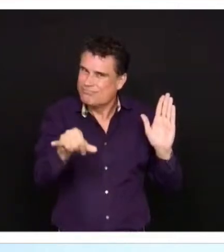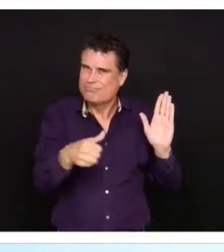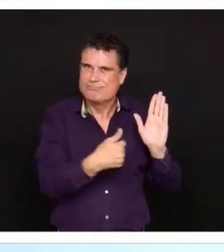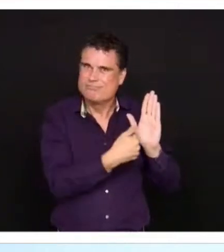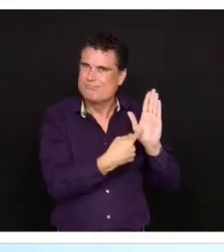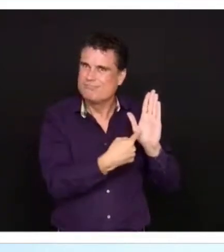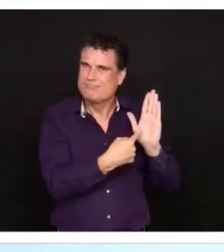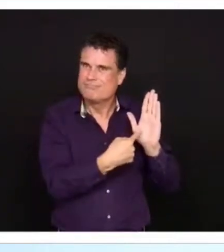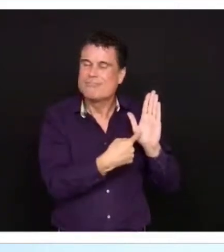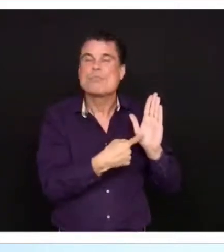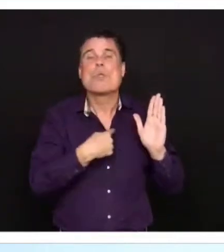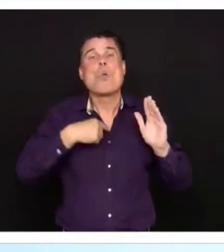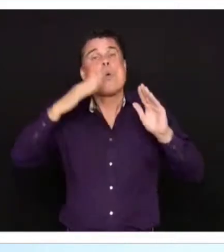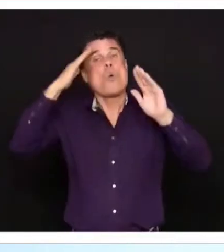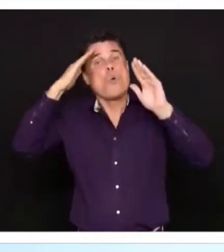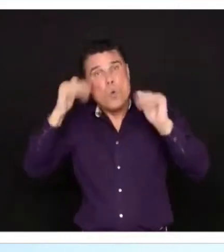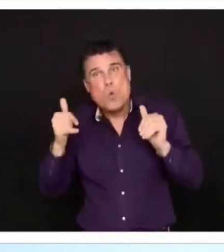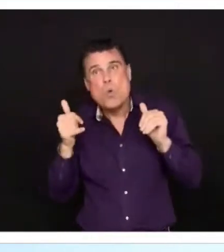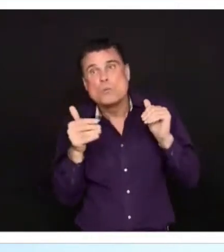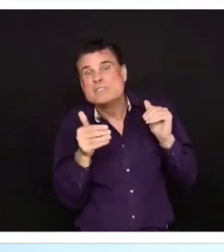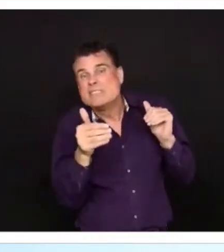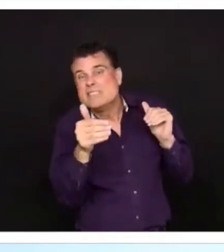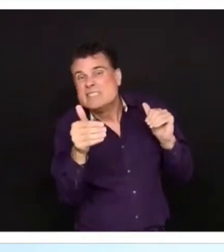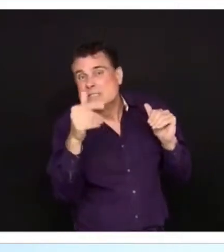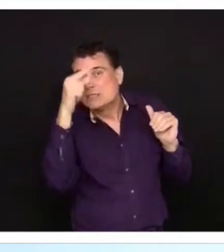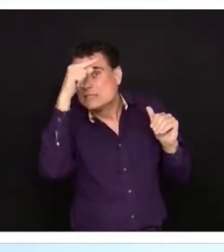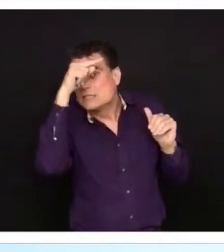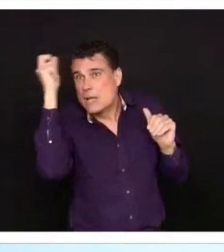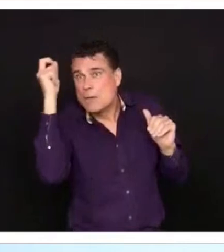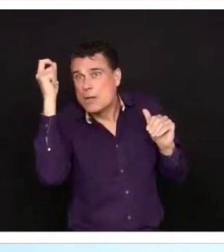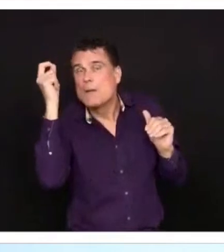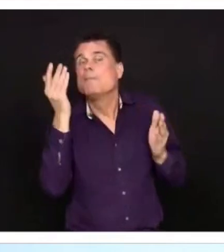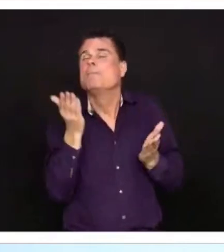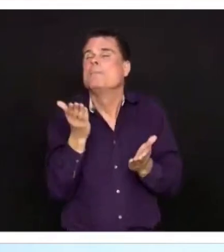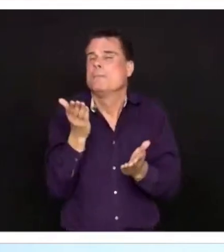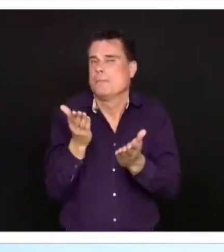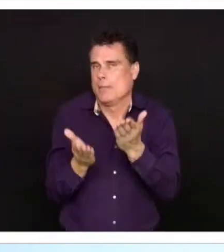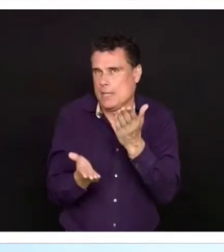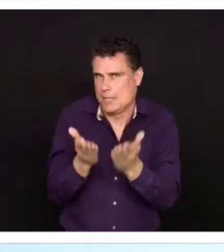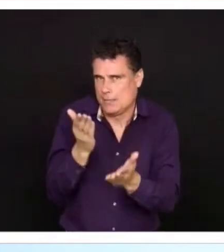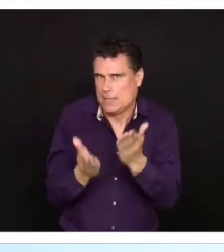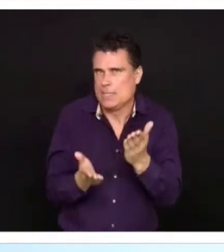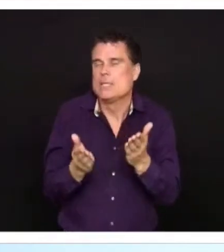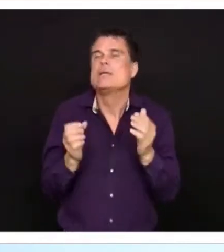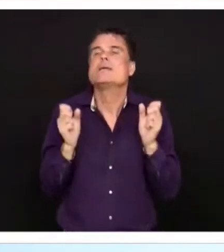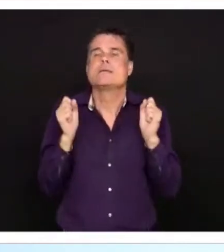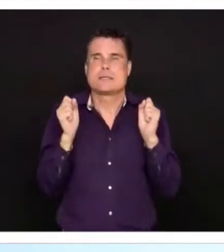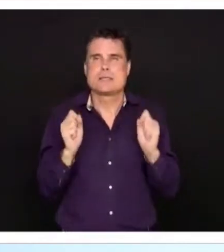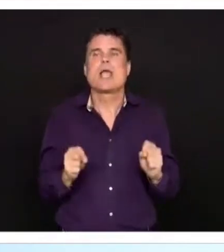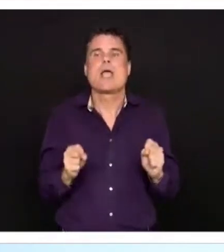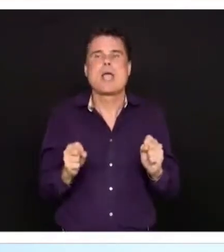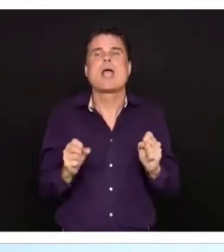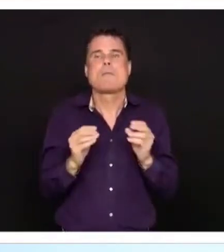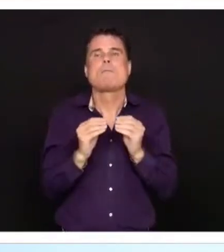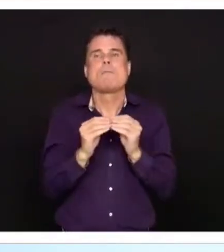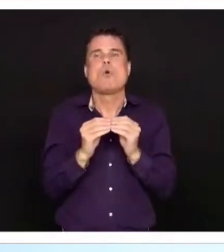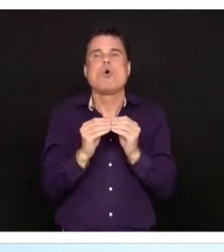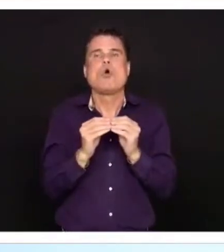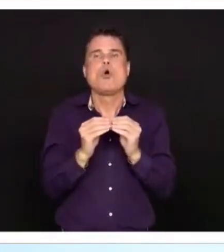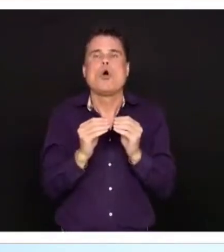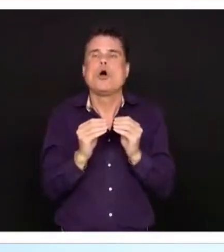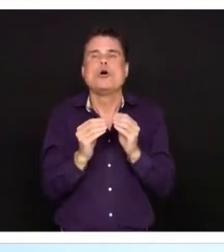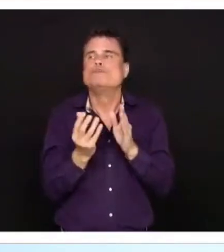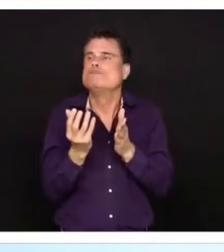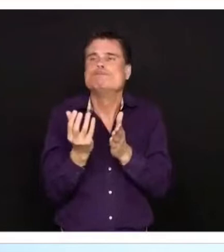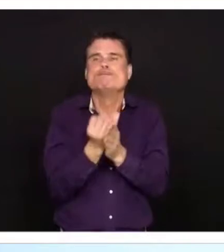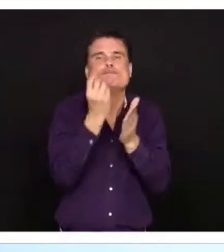weeks. But we're not quite there yet. So I'm asking for patience. I'm asking for us to continue to be kind to each other, to stay